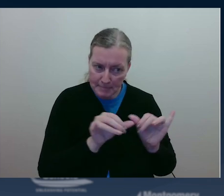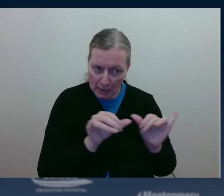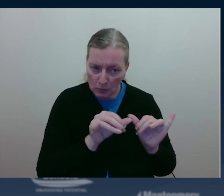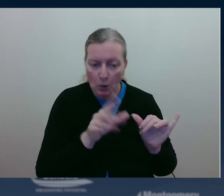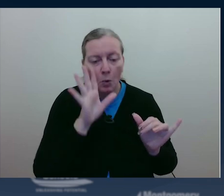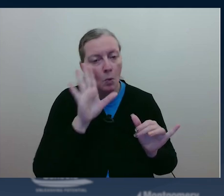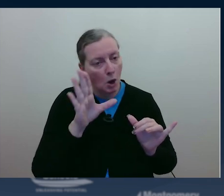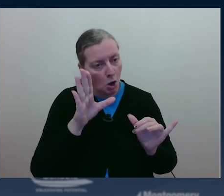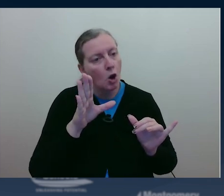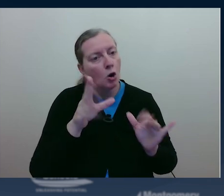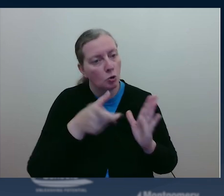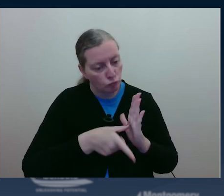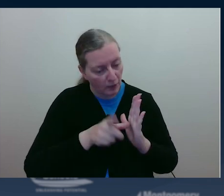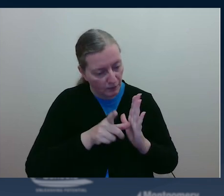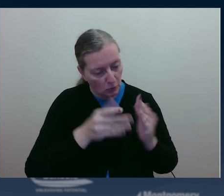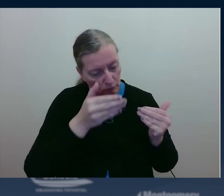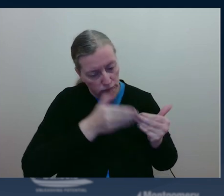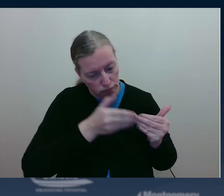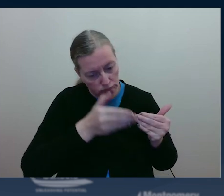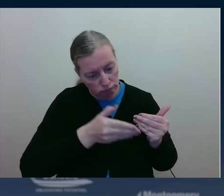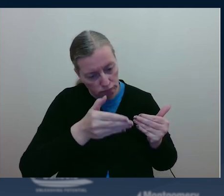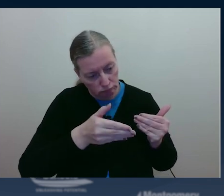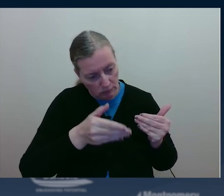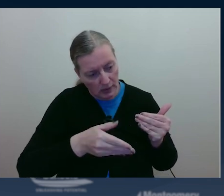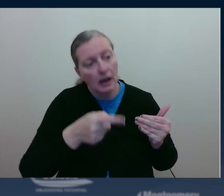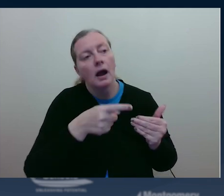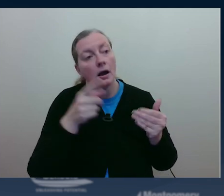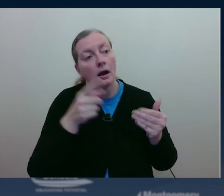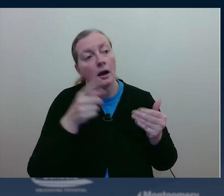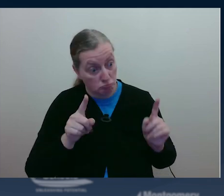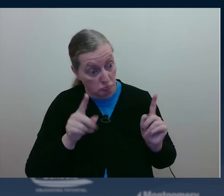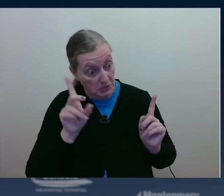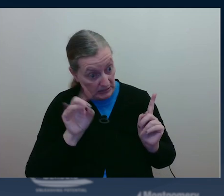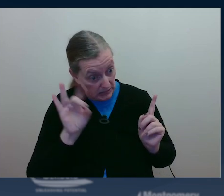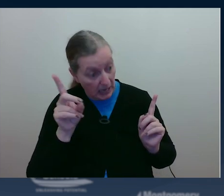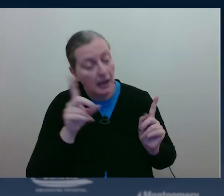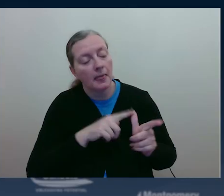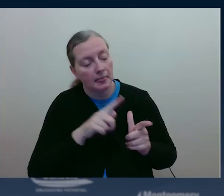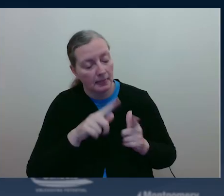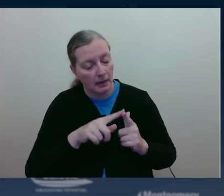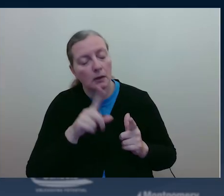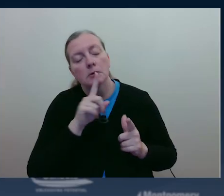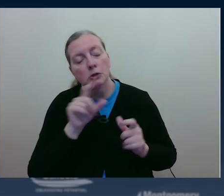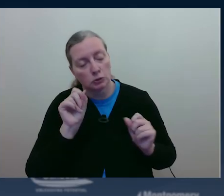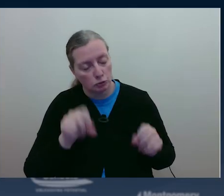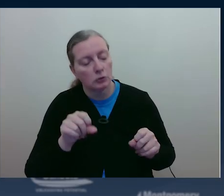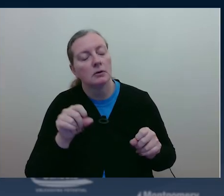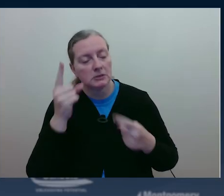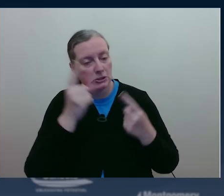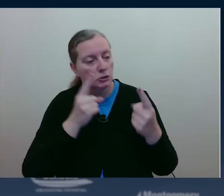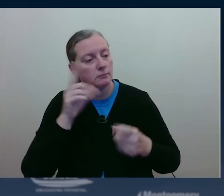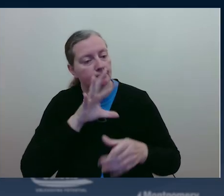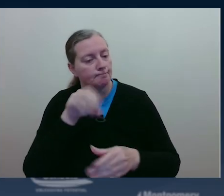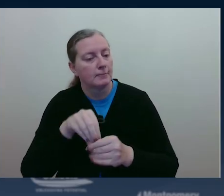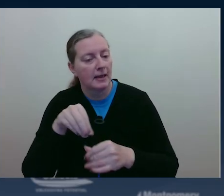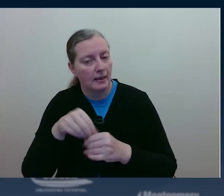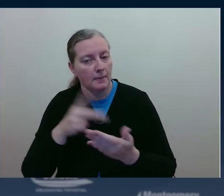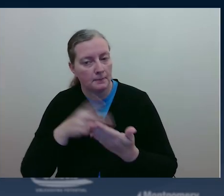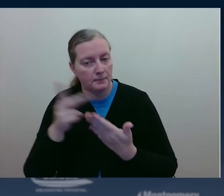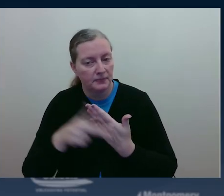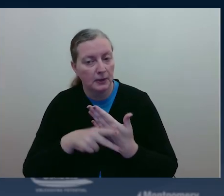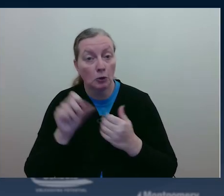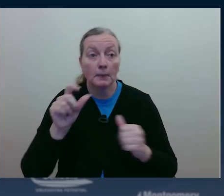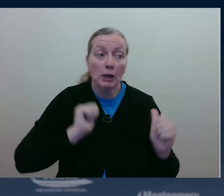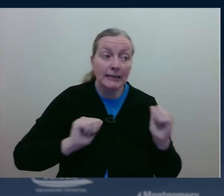a program. So it could be academic measures, it could be a portfolio, and it could be an audition.